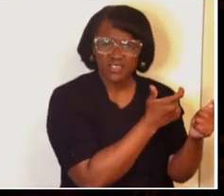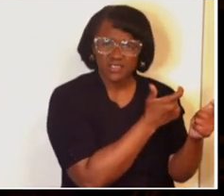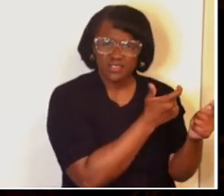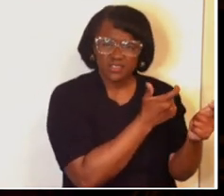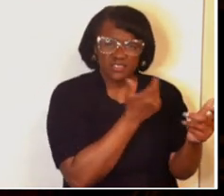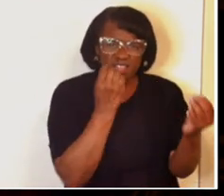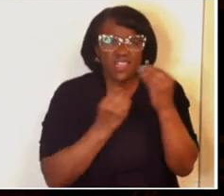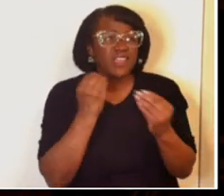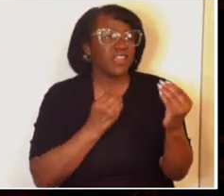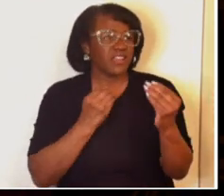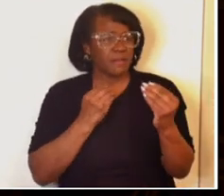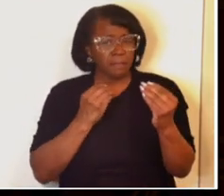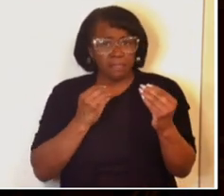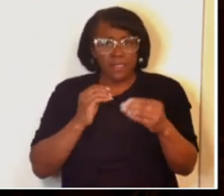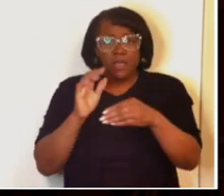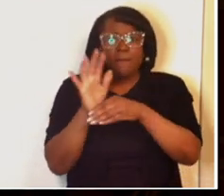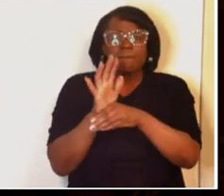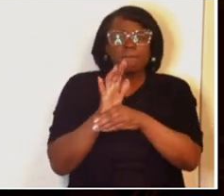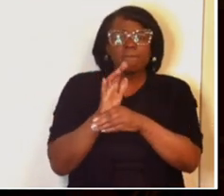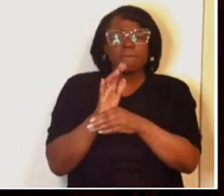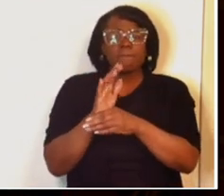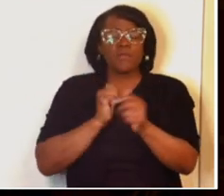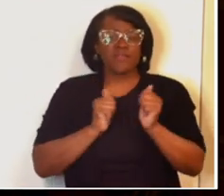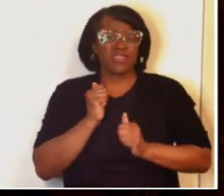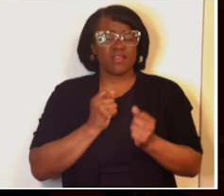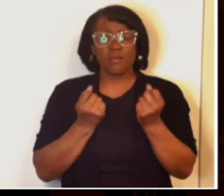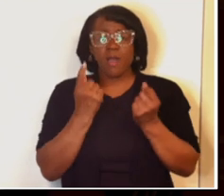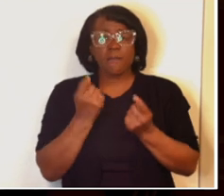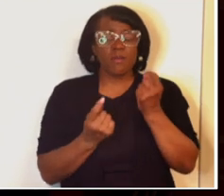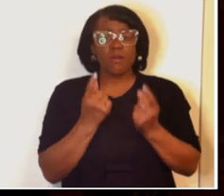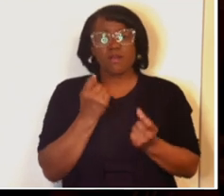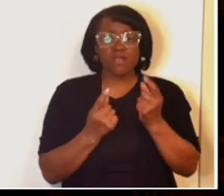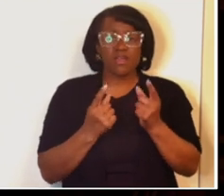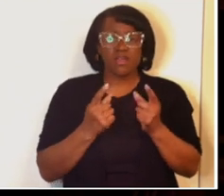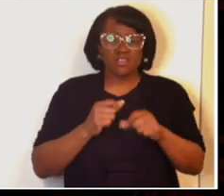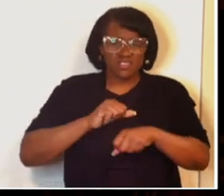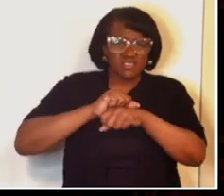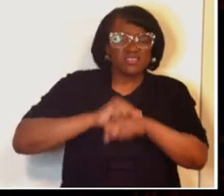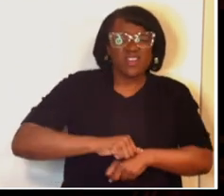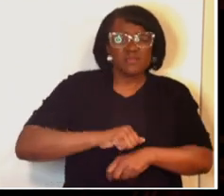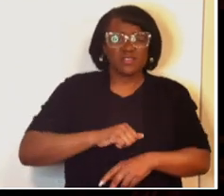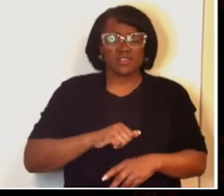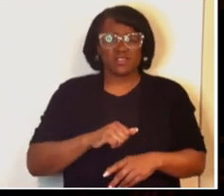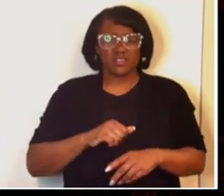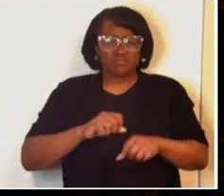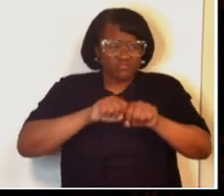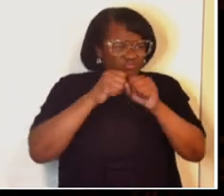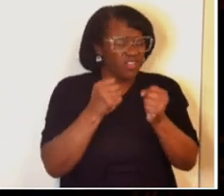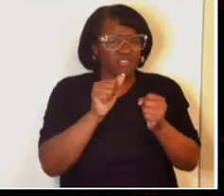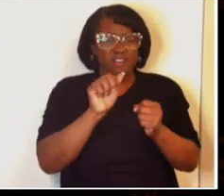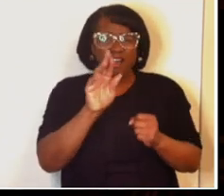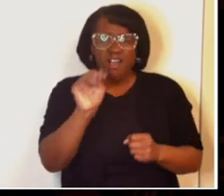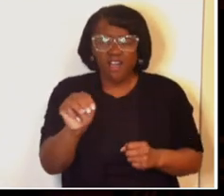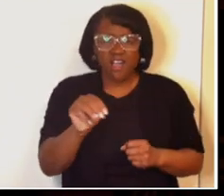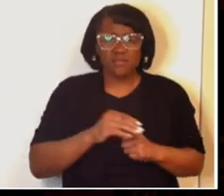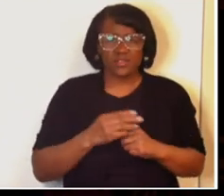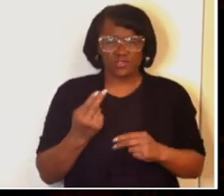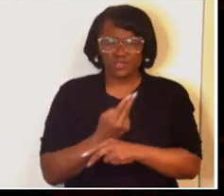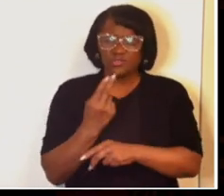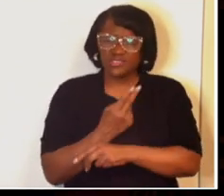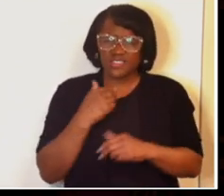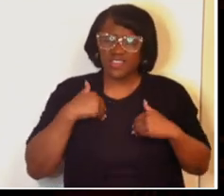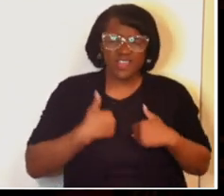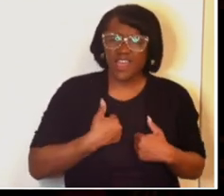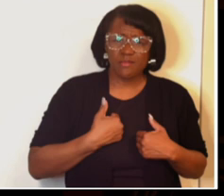popcorn, stomp, separate limbs, using an animal or vehicle,